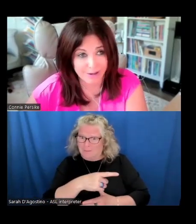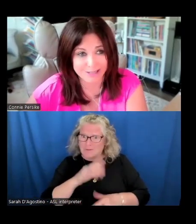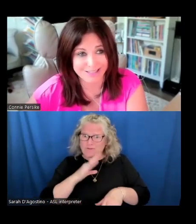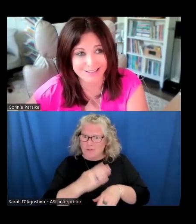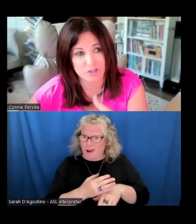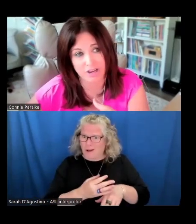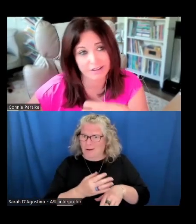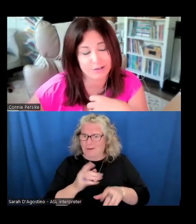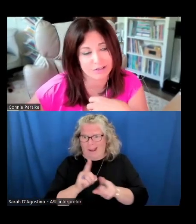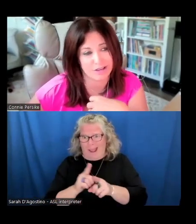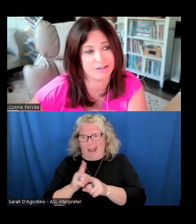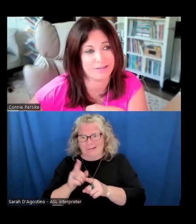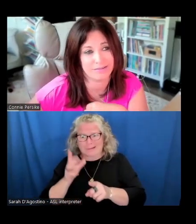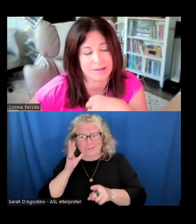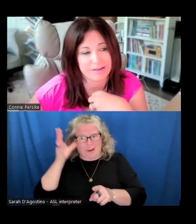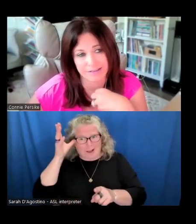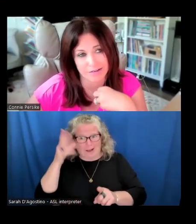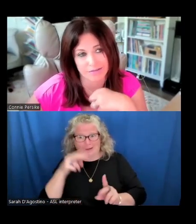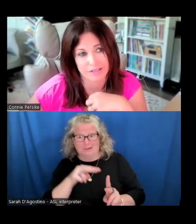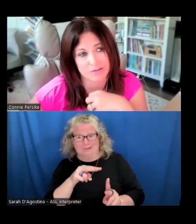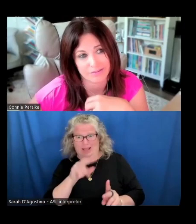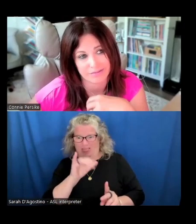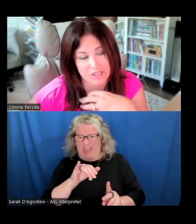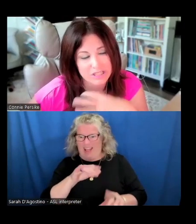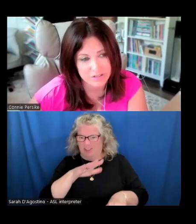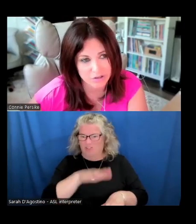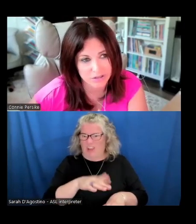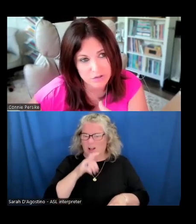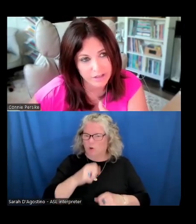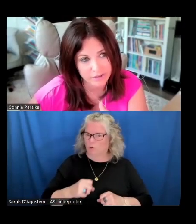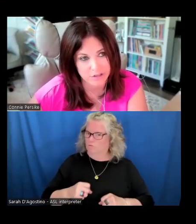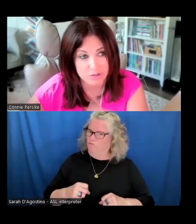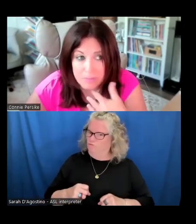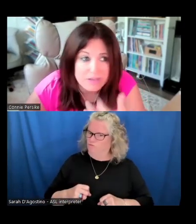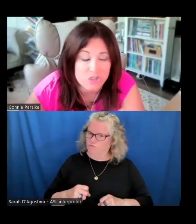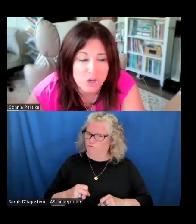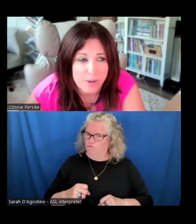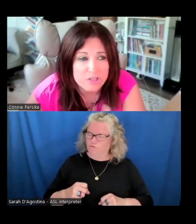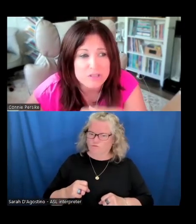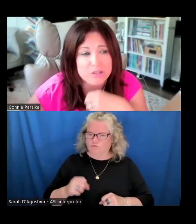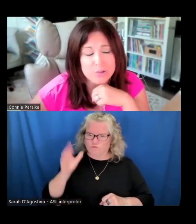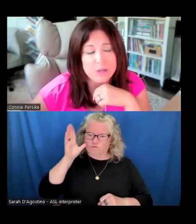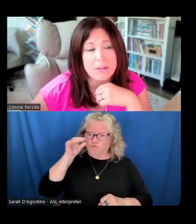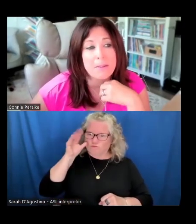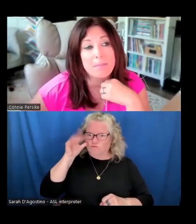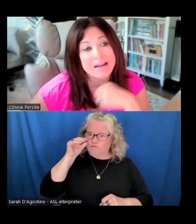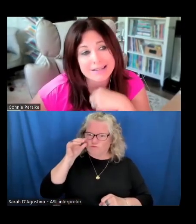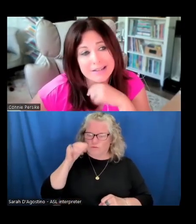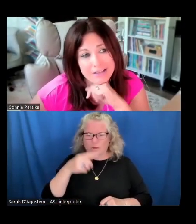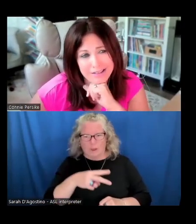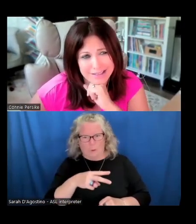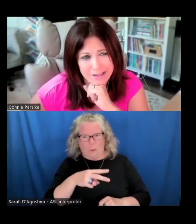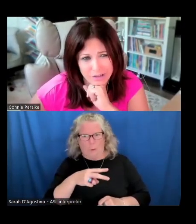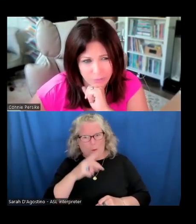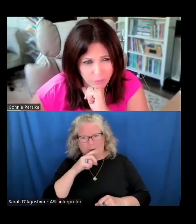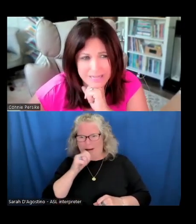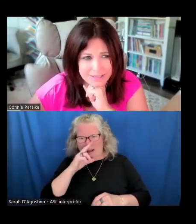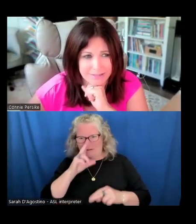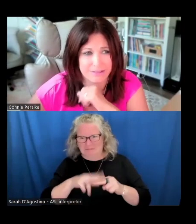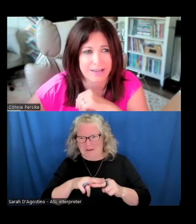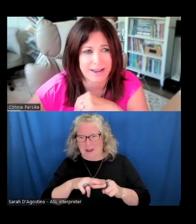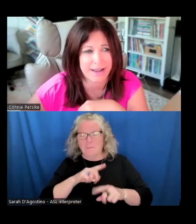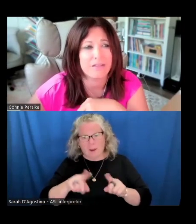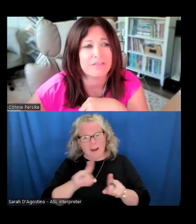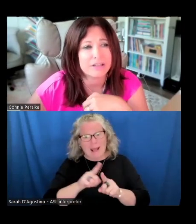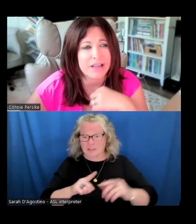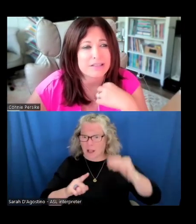fun parenting a child who's not, she tells you tell her to do something and she questions you. But as an adult, that's a great